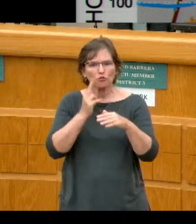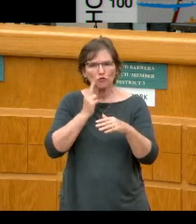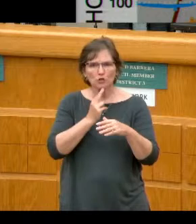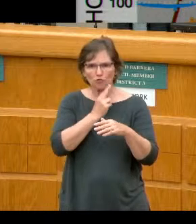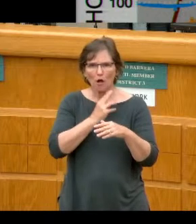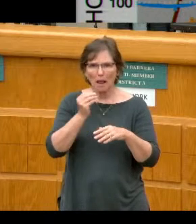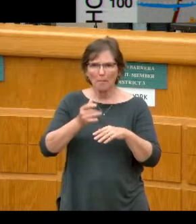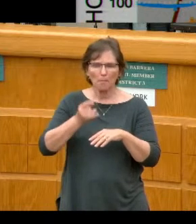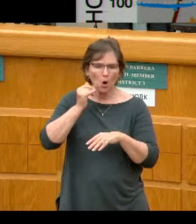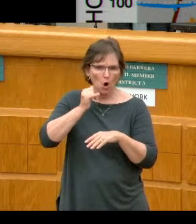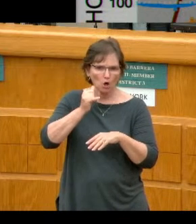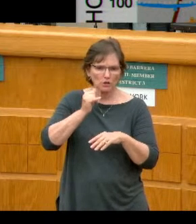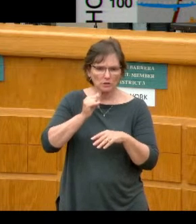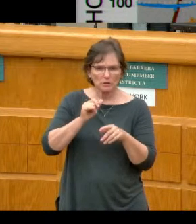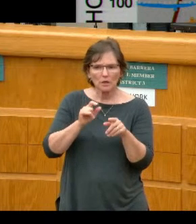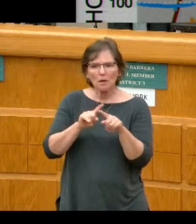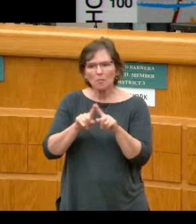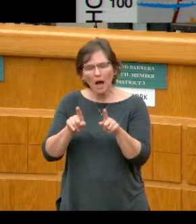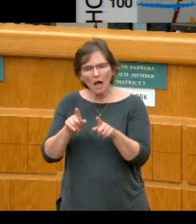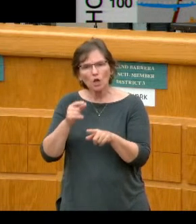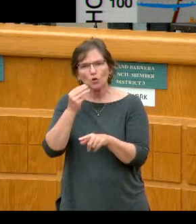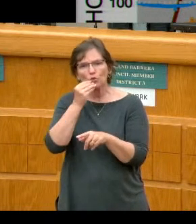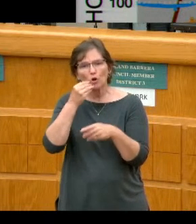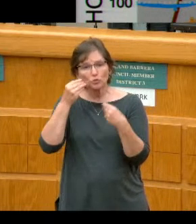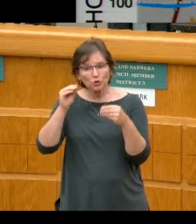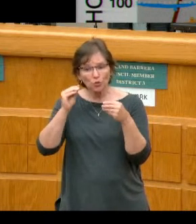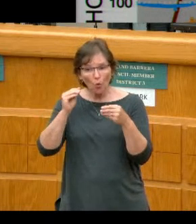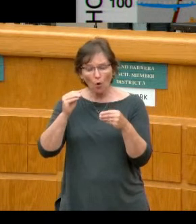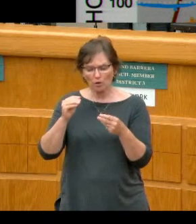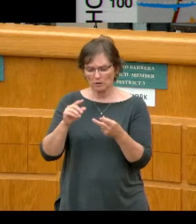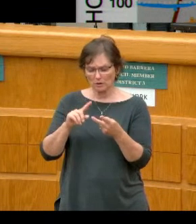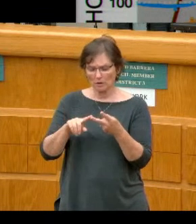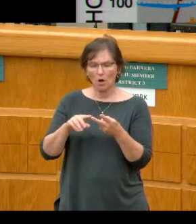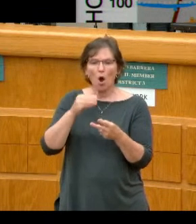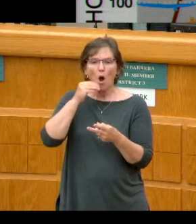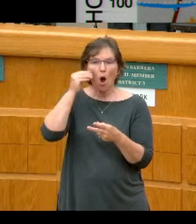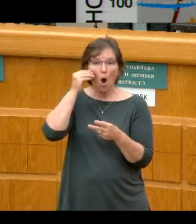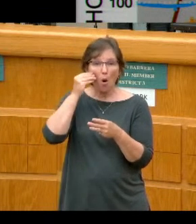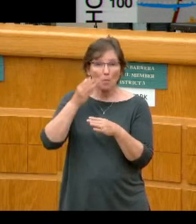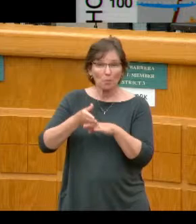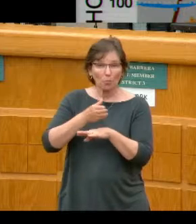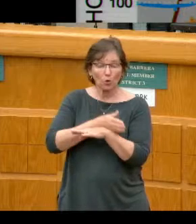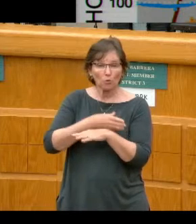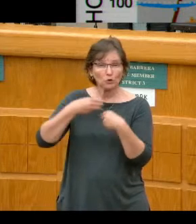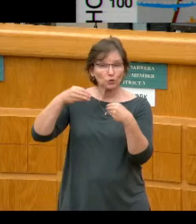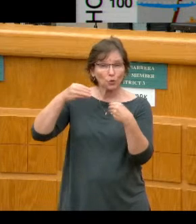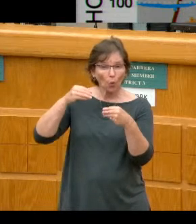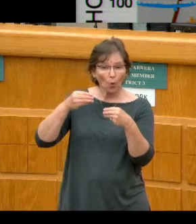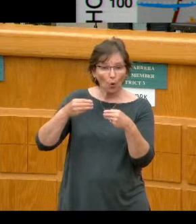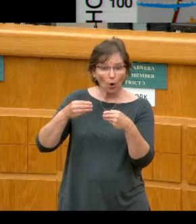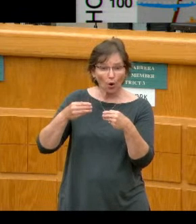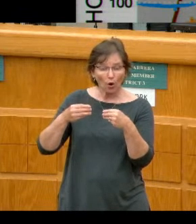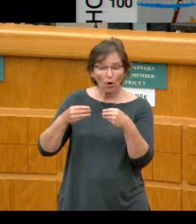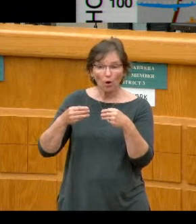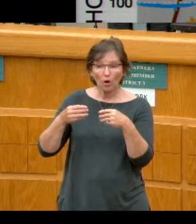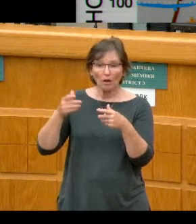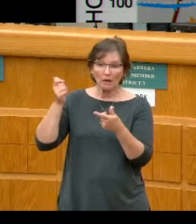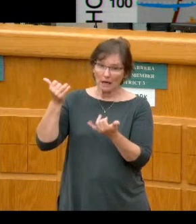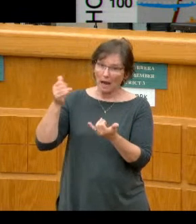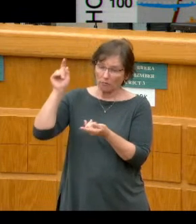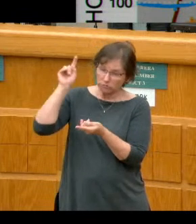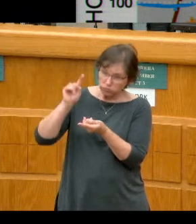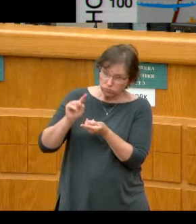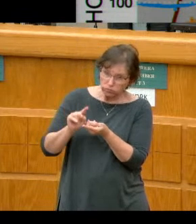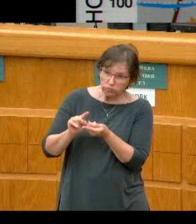The other thing that I thought was somewhat interesting was for essential versus non-essential gatherings. The blue is essential. The ones that aren't blue,